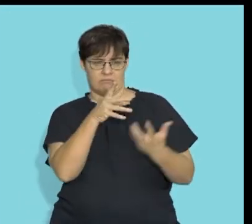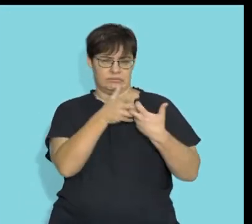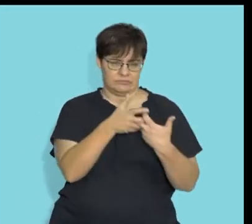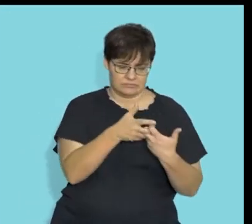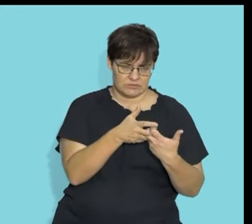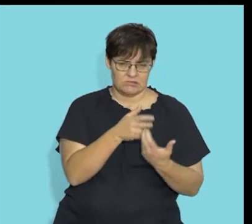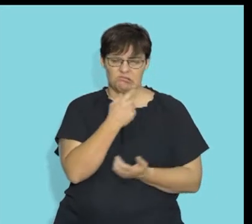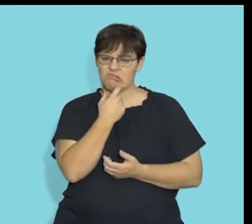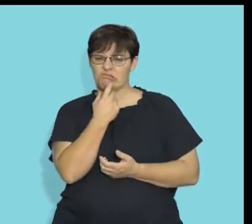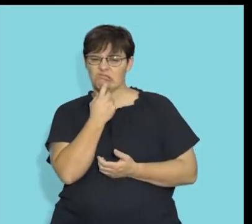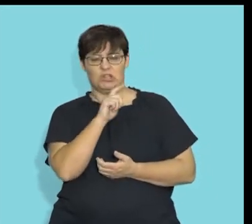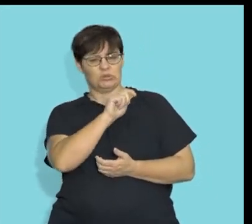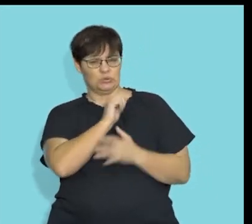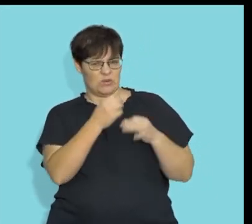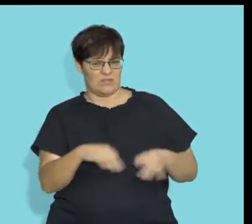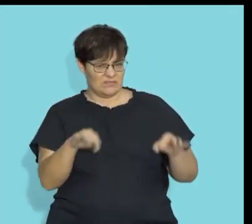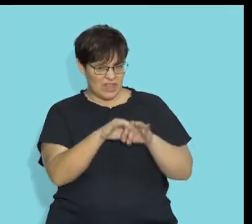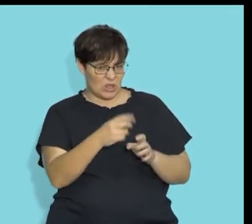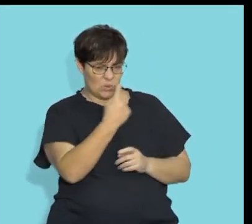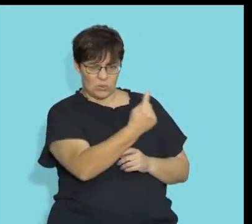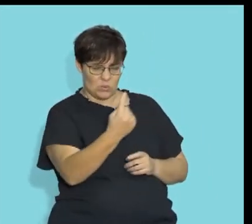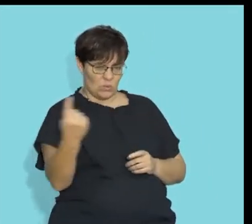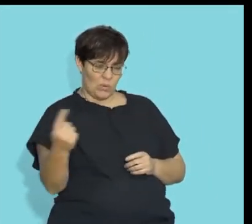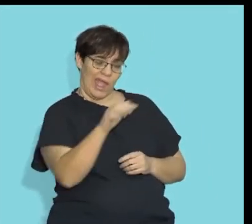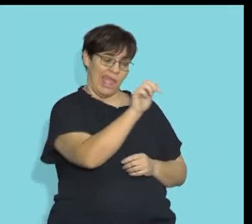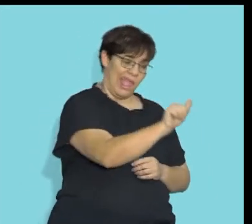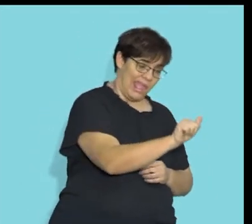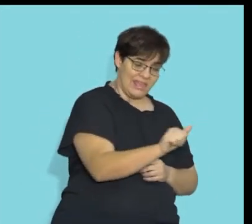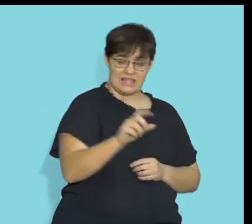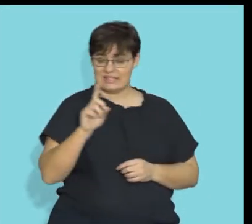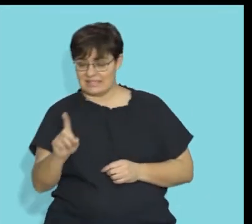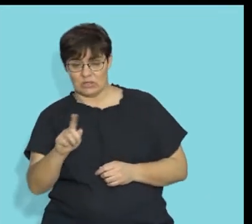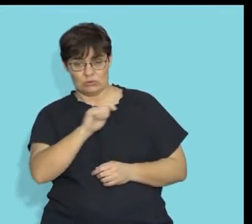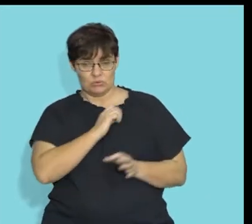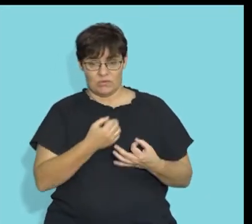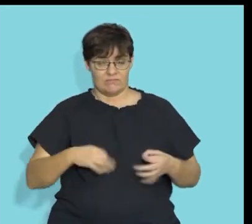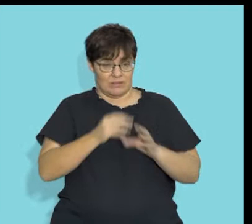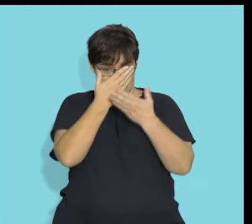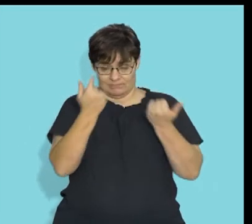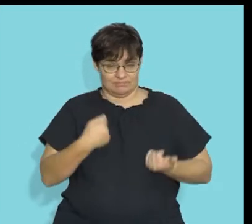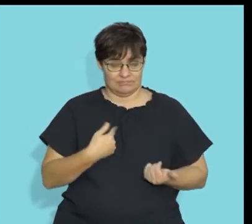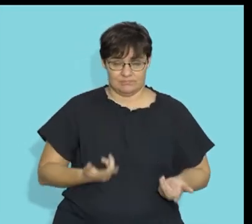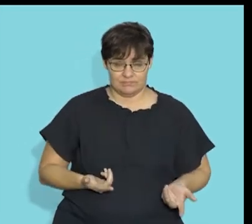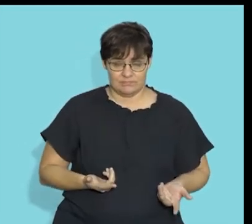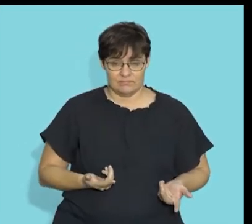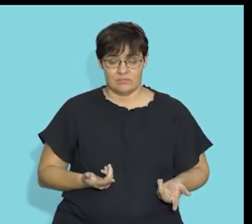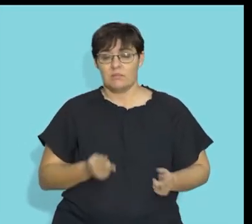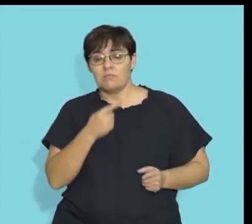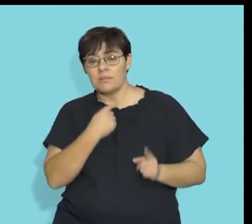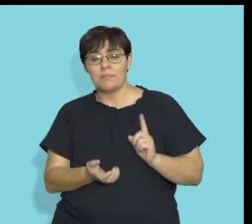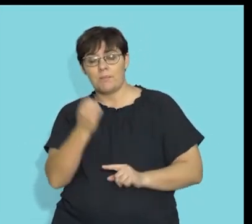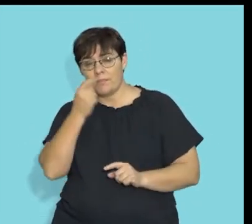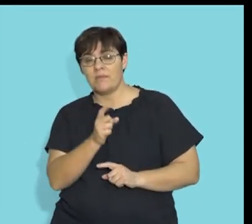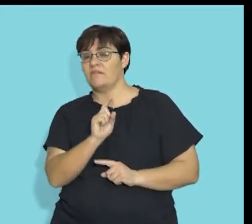k. So I actually don't know what the true values of A and D are. But in order to get to that